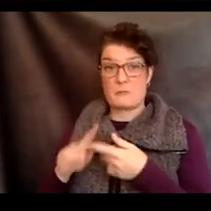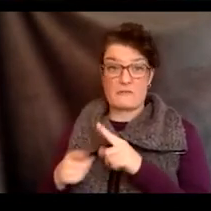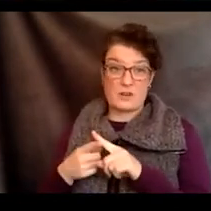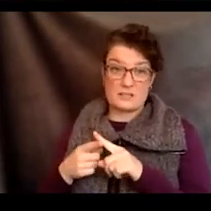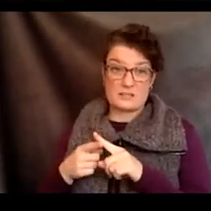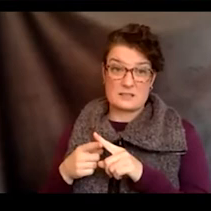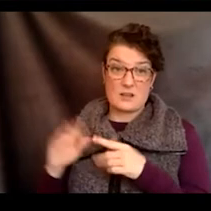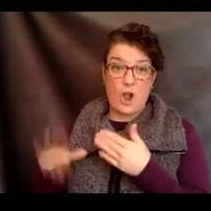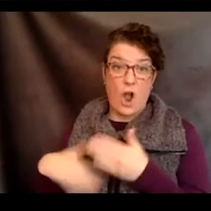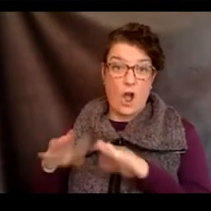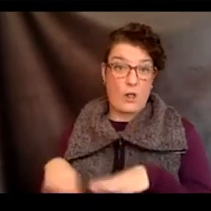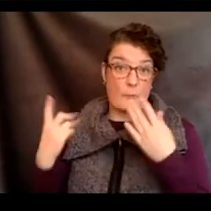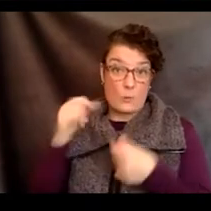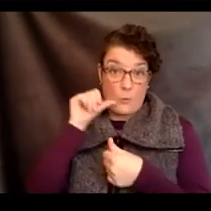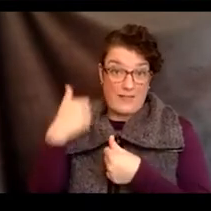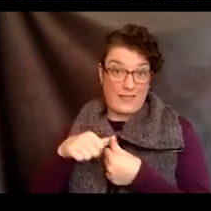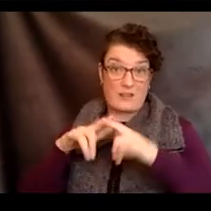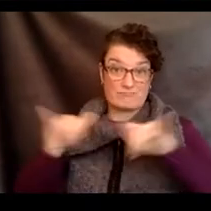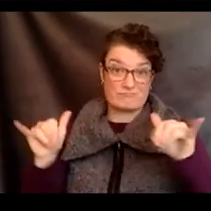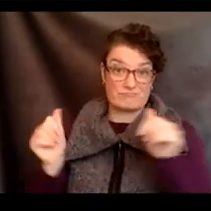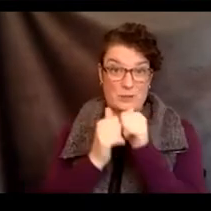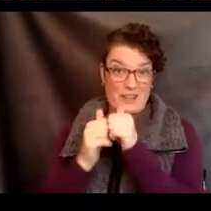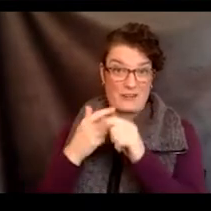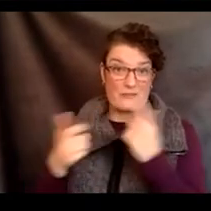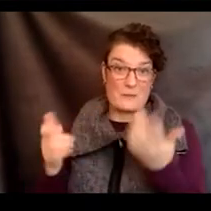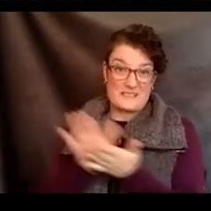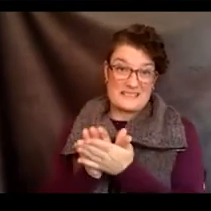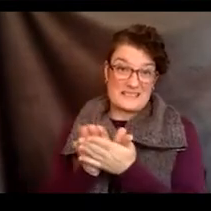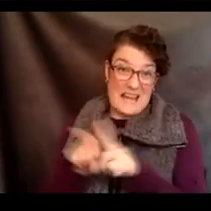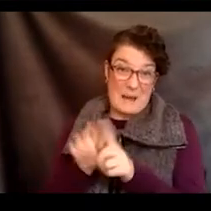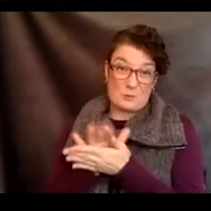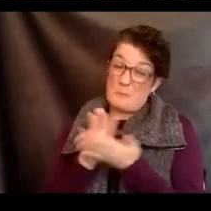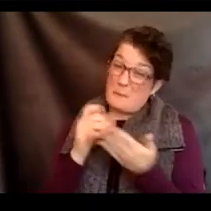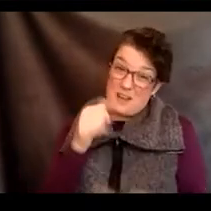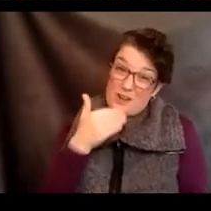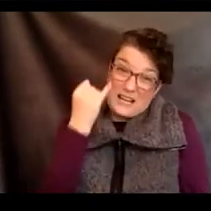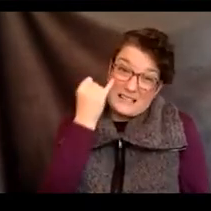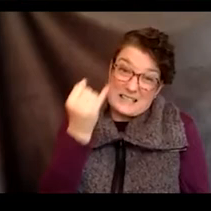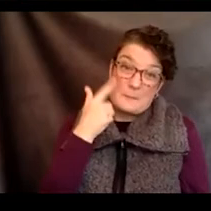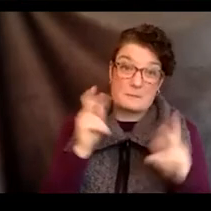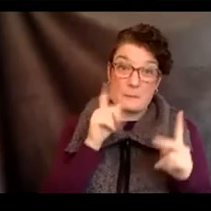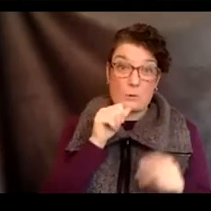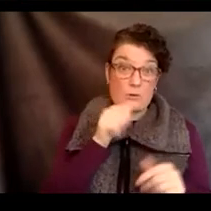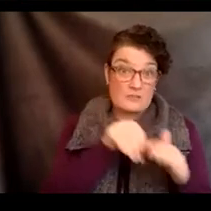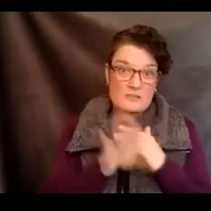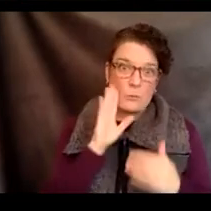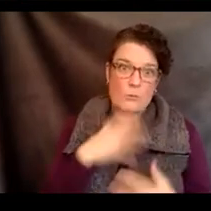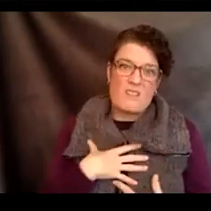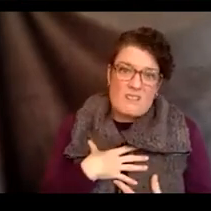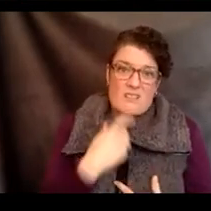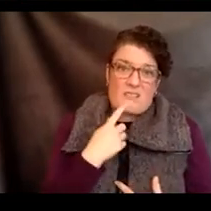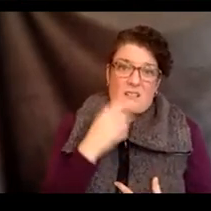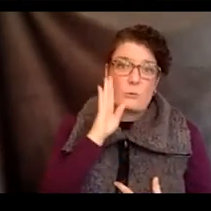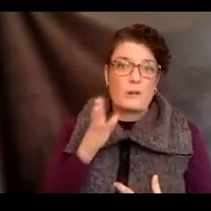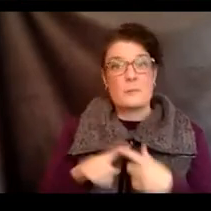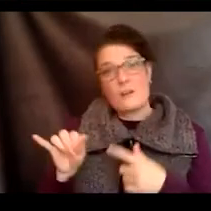their acceptances together from the same school, which probably wasn't the best idea because obviously the people who don't get out are going to be disappointed, but also it's